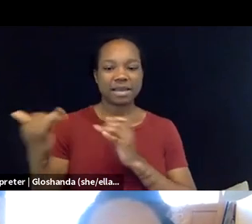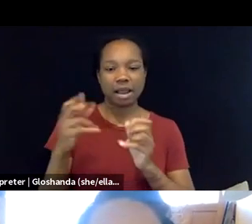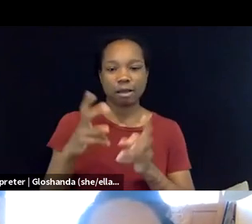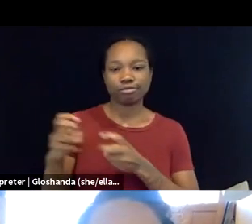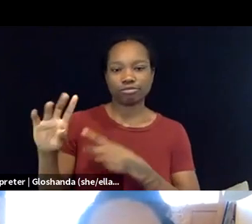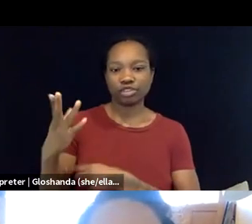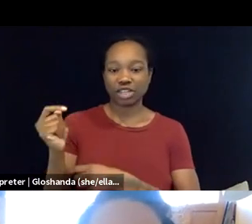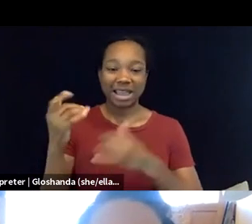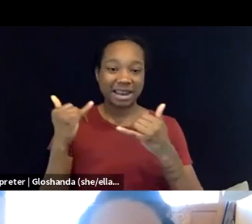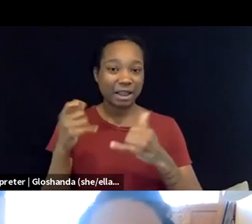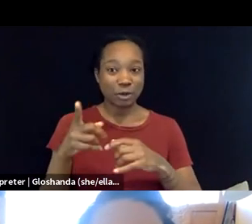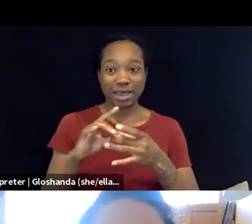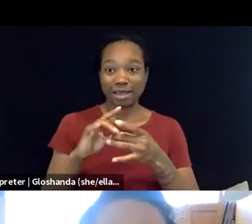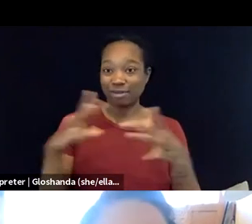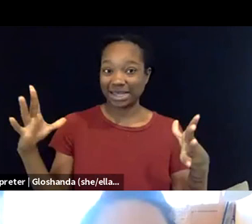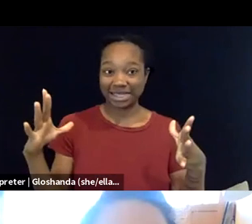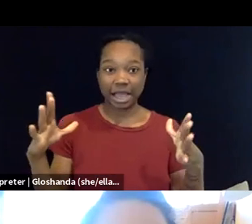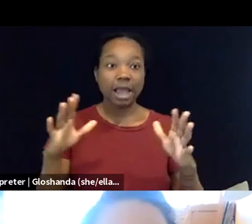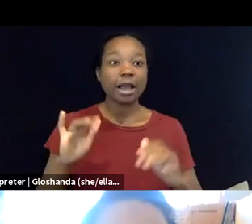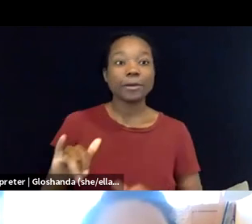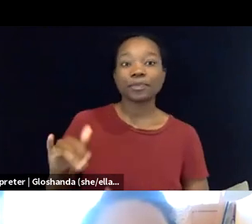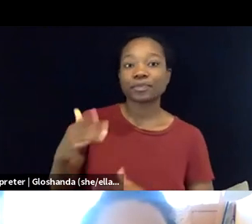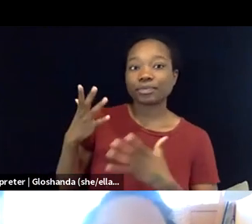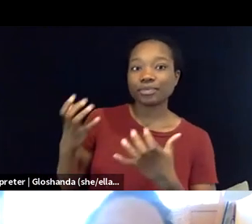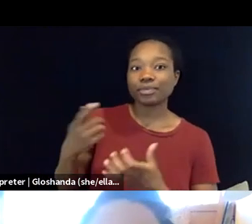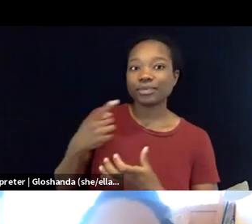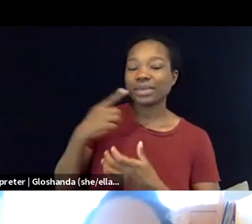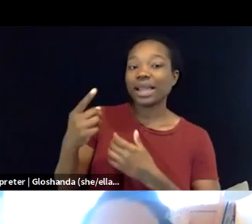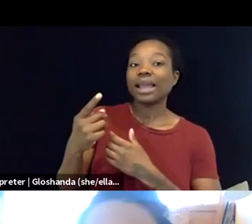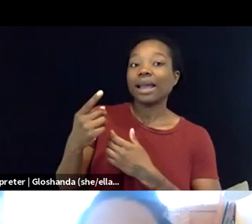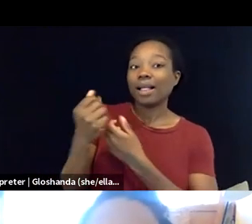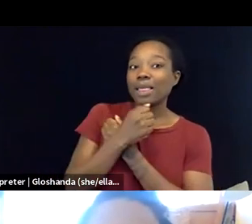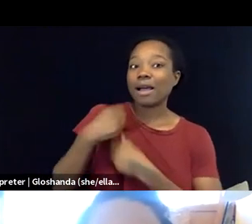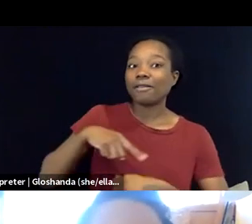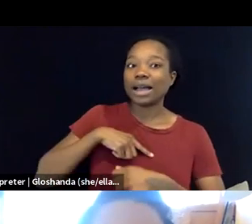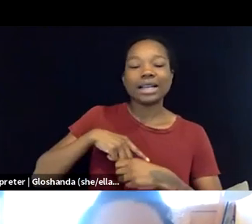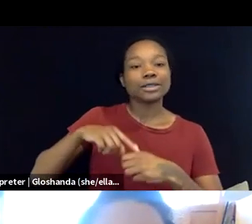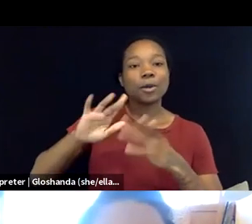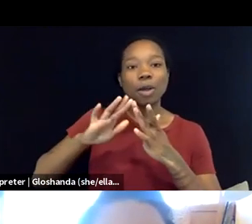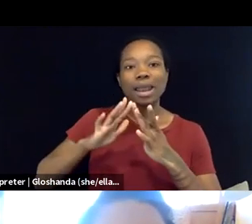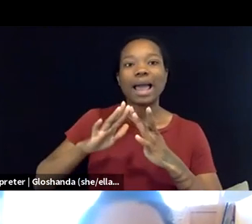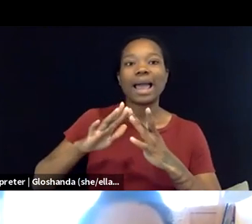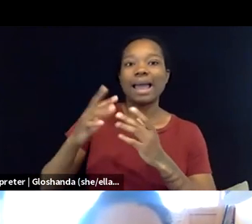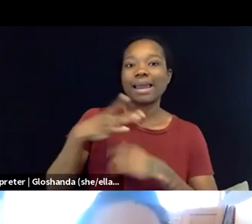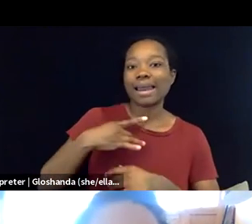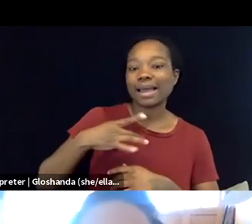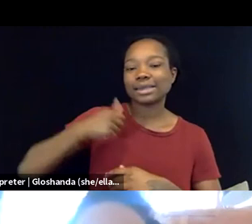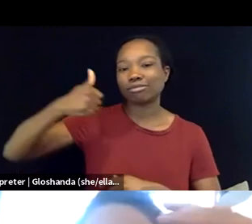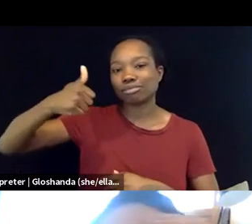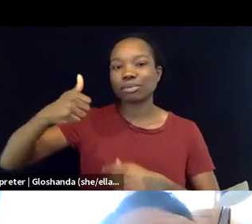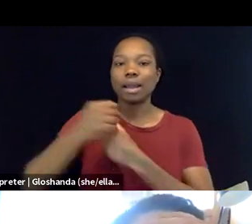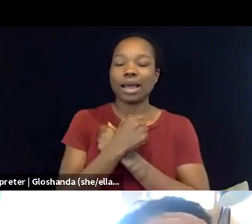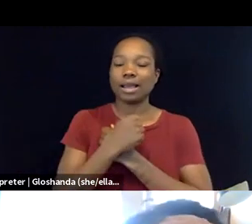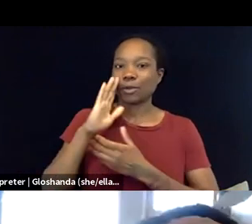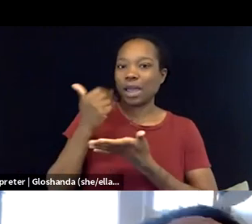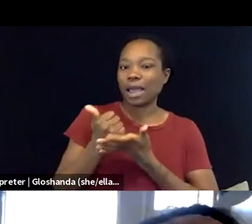without further ado, you are free to go. Love us on the digital streets, fam. Likes and loves, all helpful. Appreciate you.